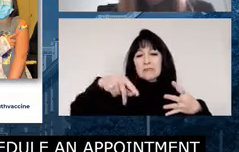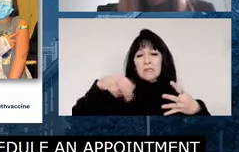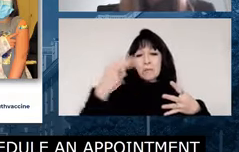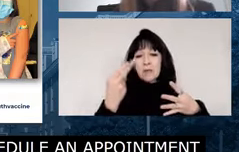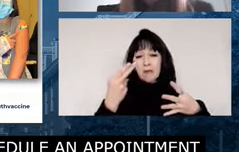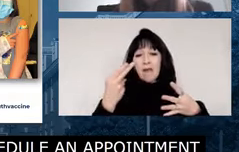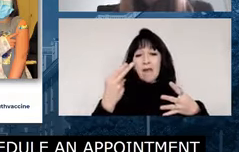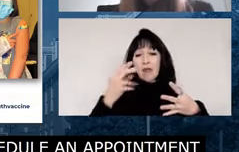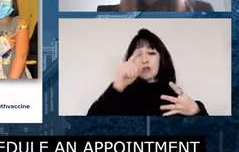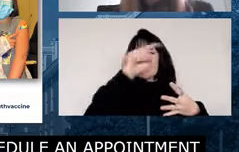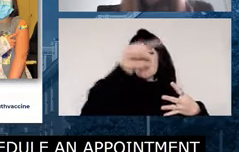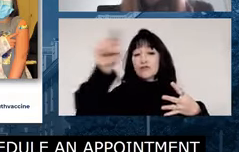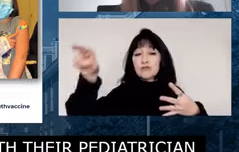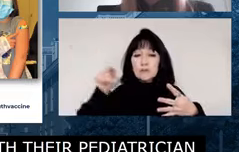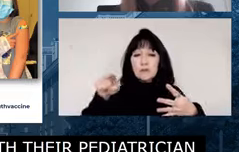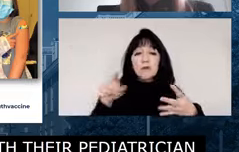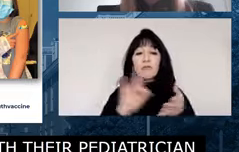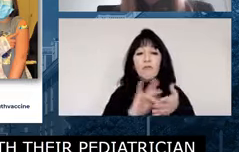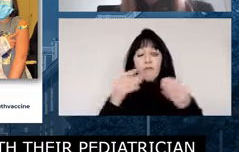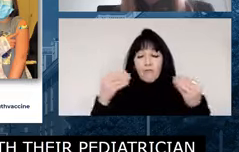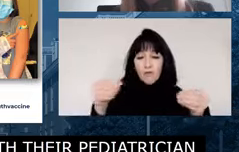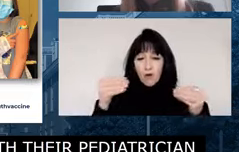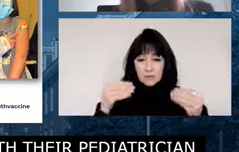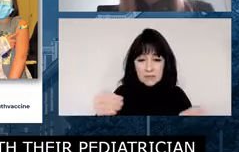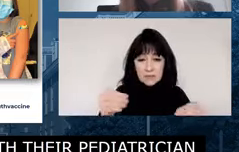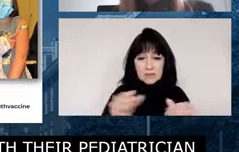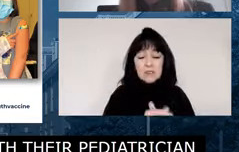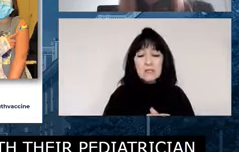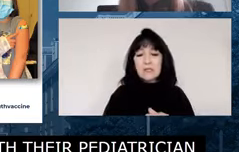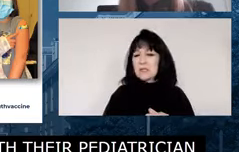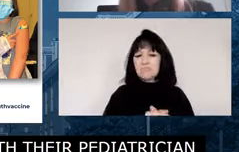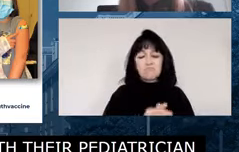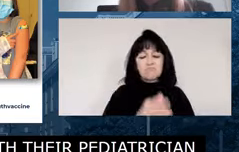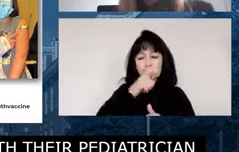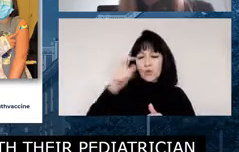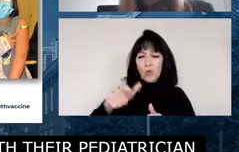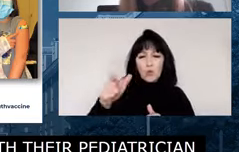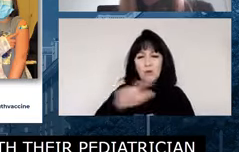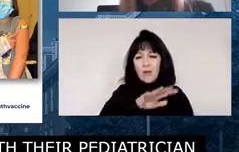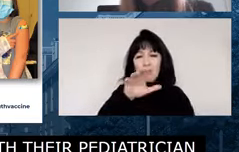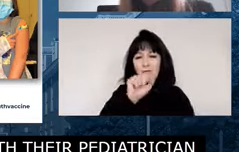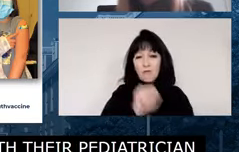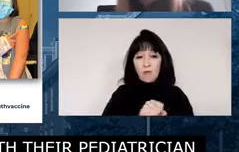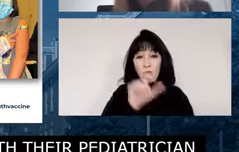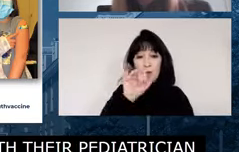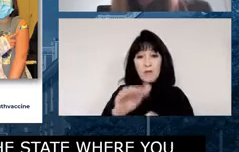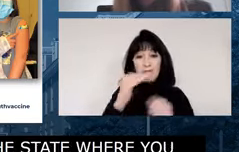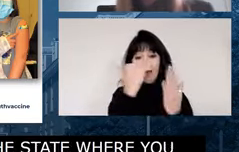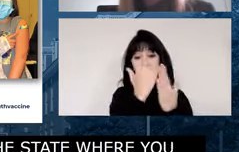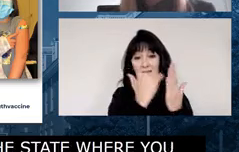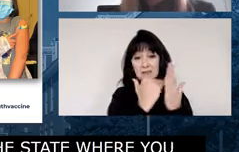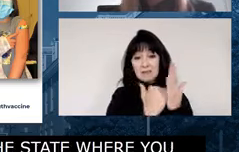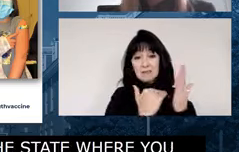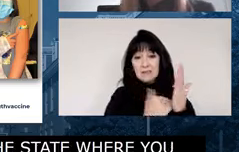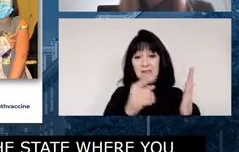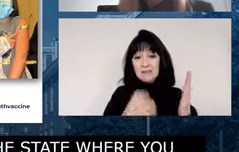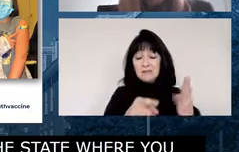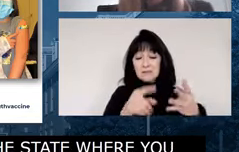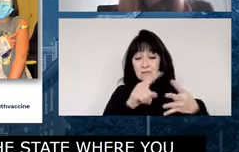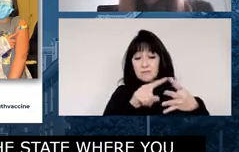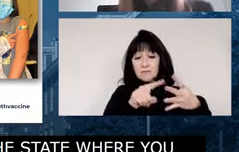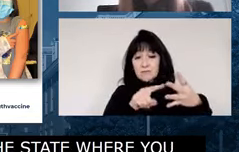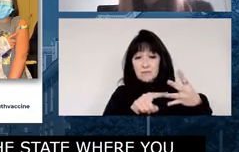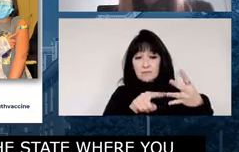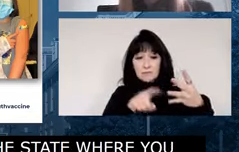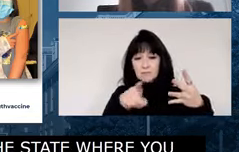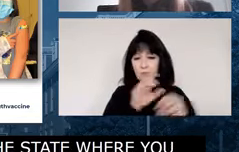pharmacies. No appointments are needed at the DPH standing vaccine sites that are listed here or at our DPH clinics.